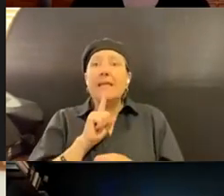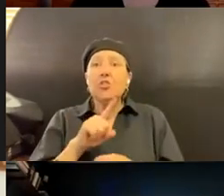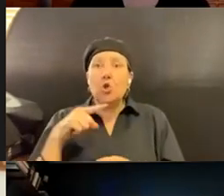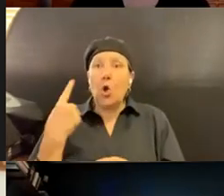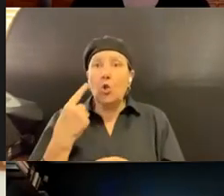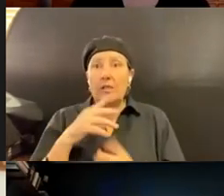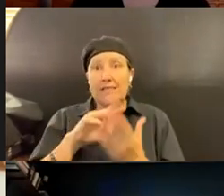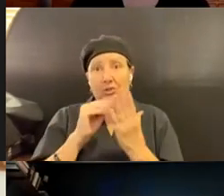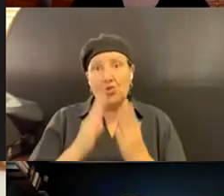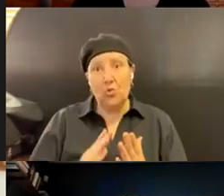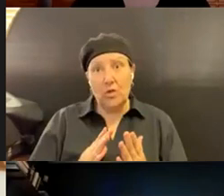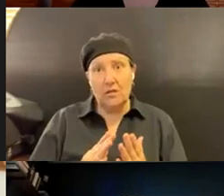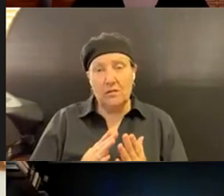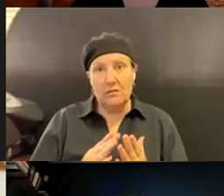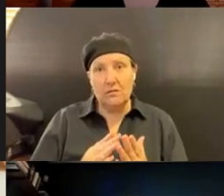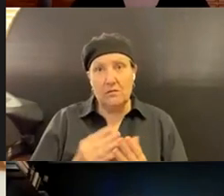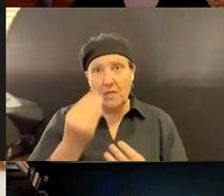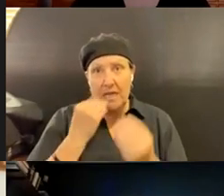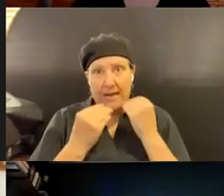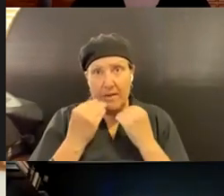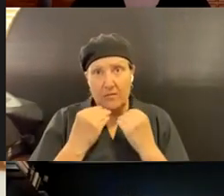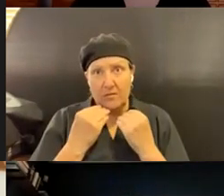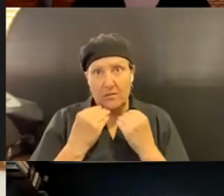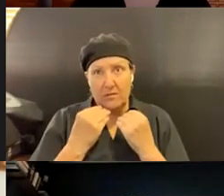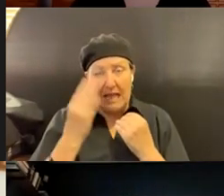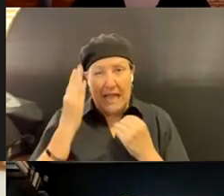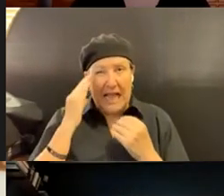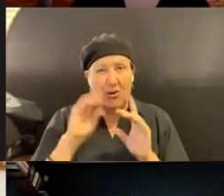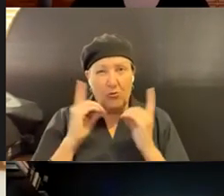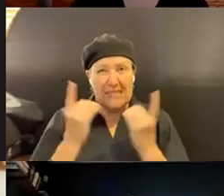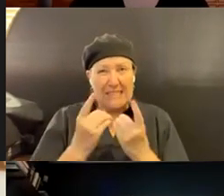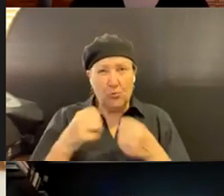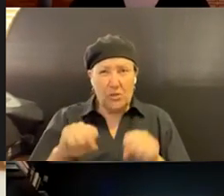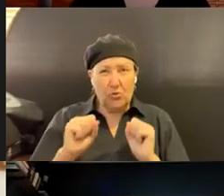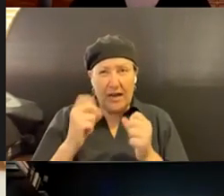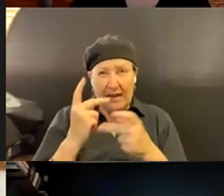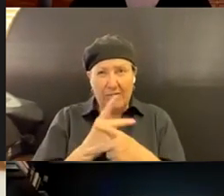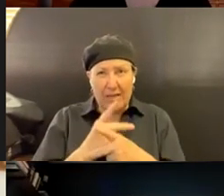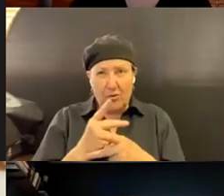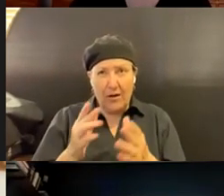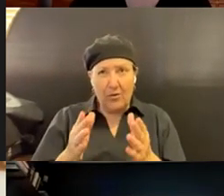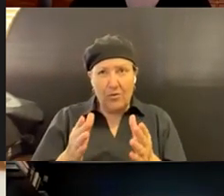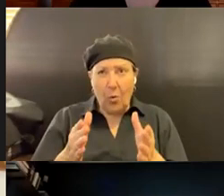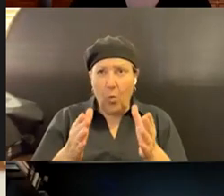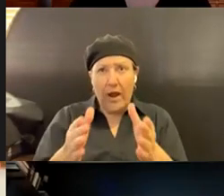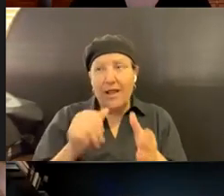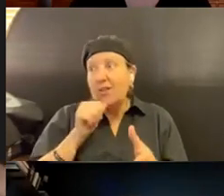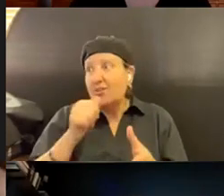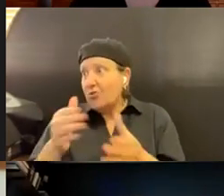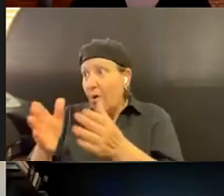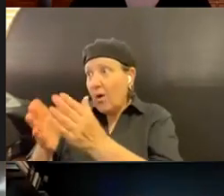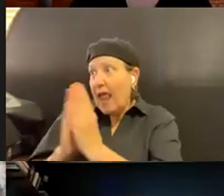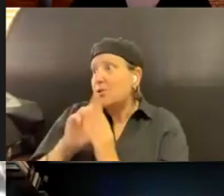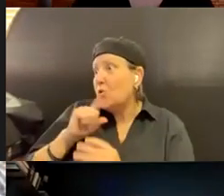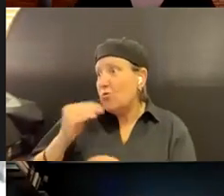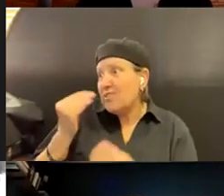meals, but I know that the district was trying to figure out a way to basically have a don't ask, don't tell kind of structure, so that you